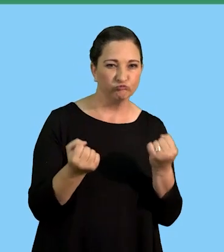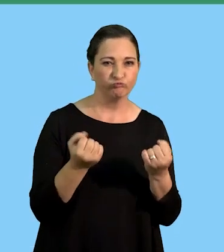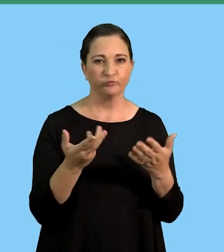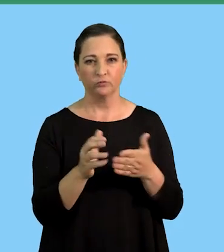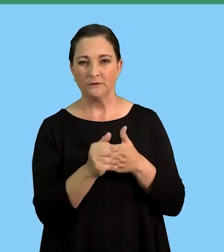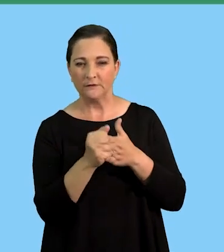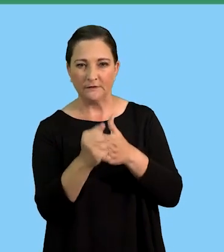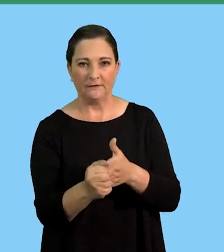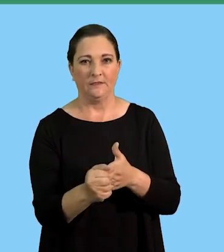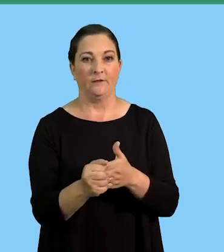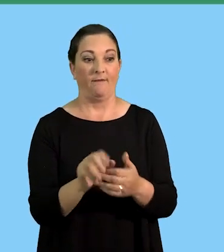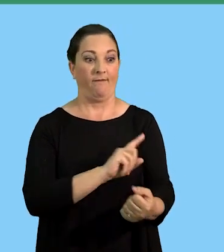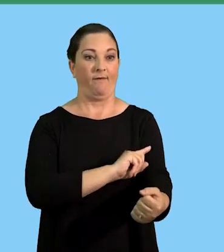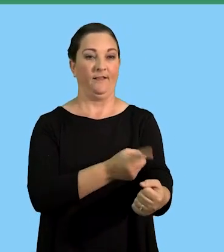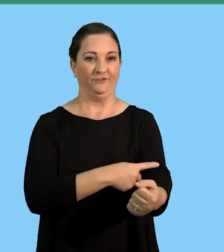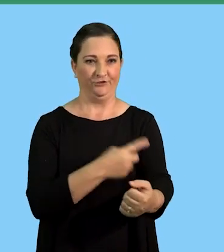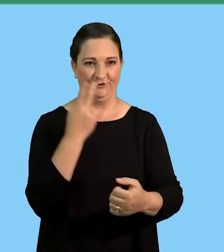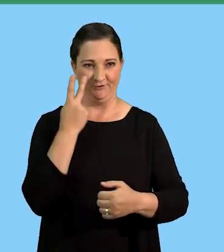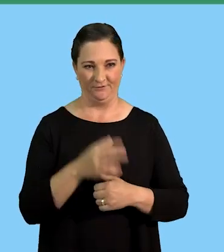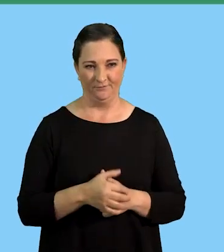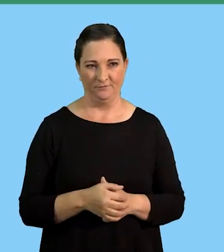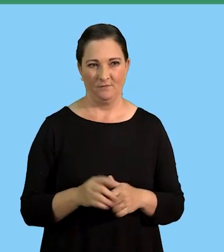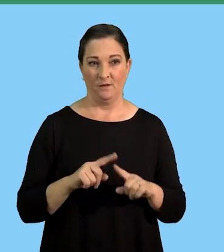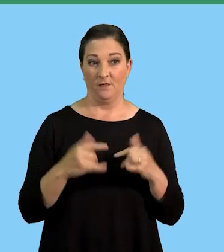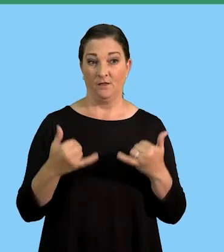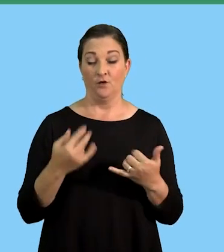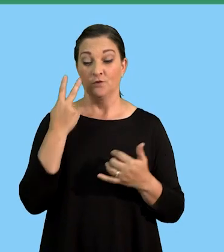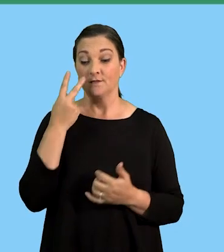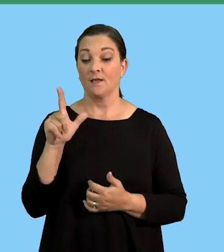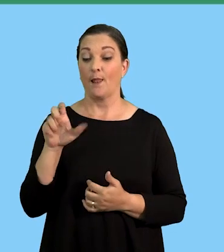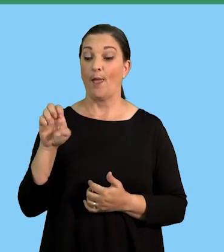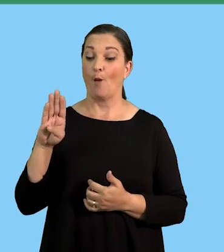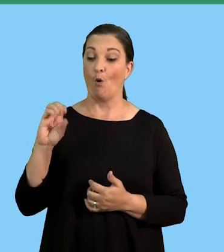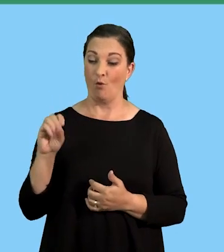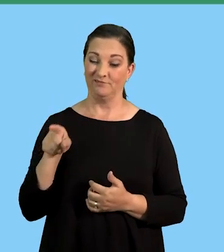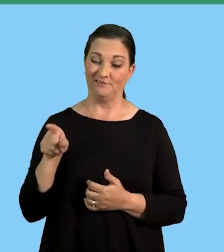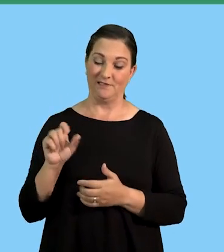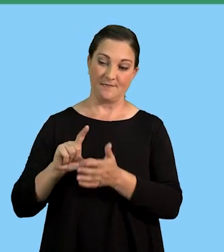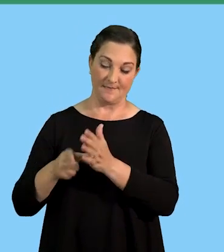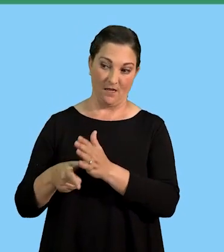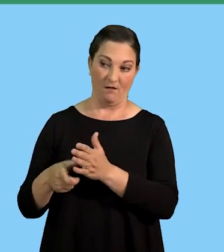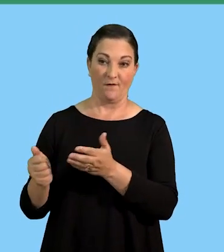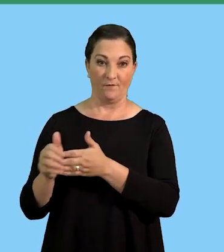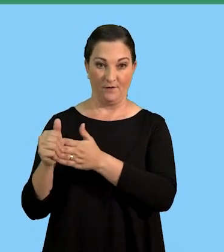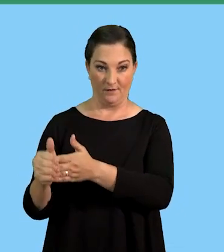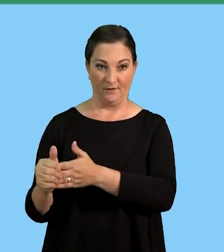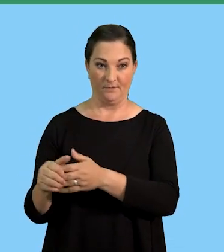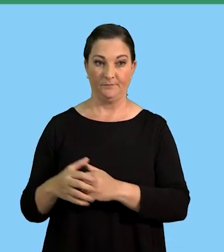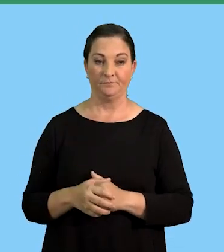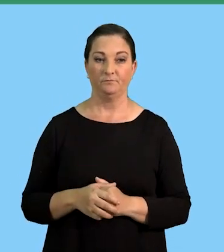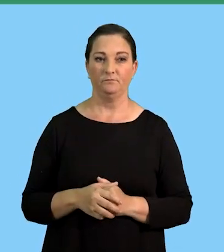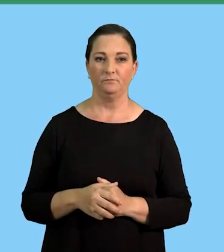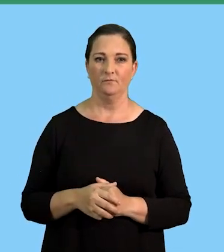be energetic in this situation. So that is charismatic for you. Then when you're looking into Lebu's leadership style, whereby we are talking